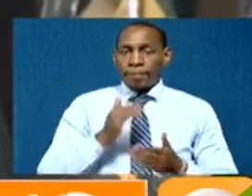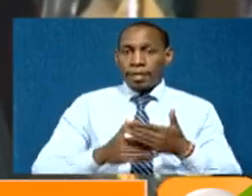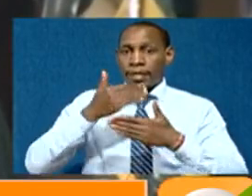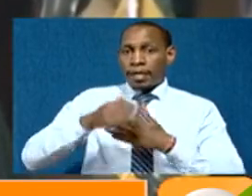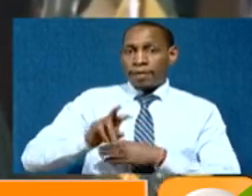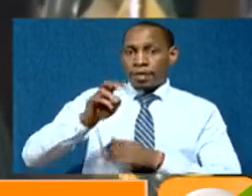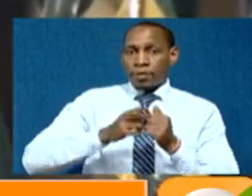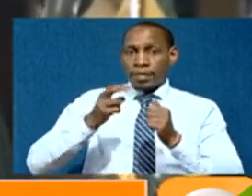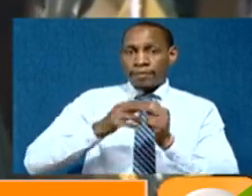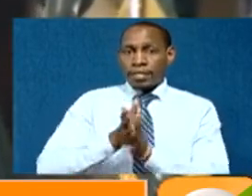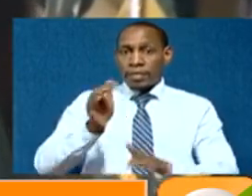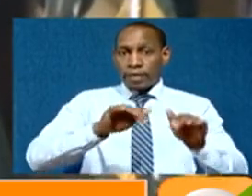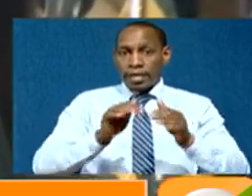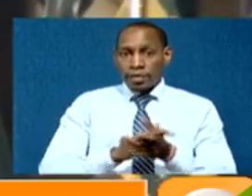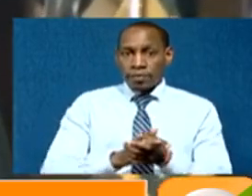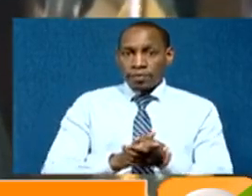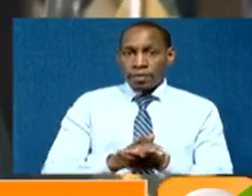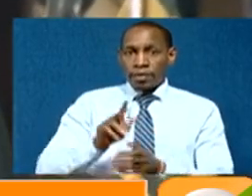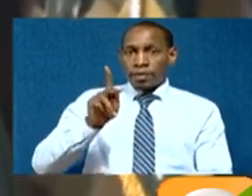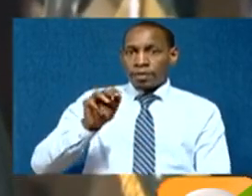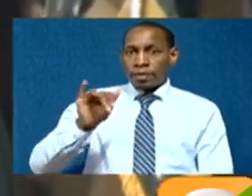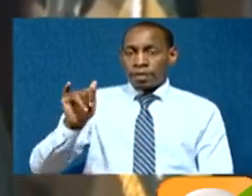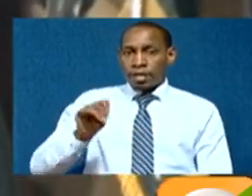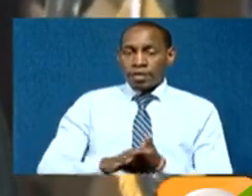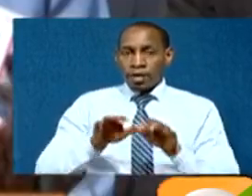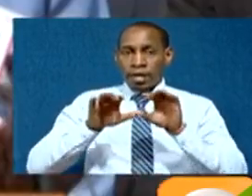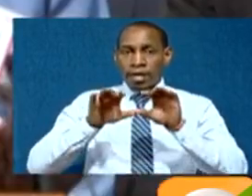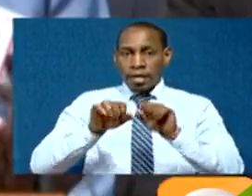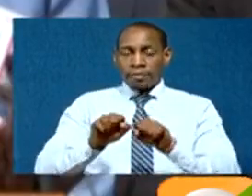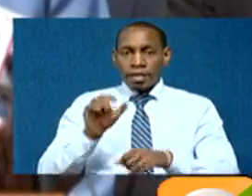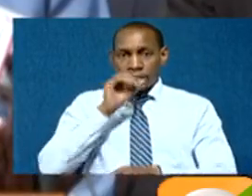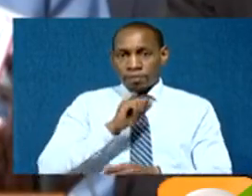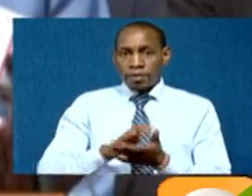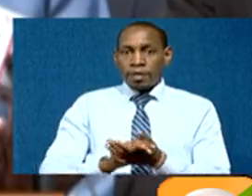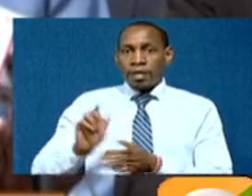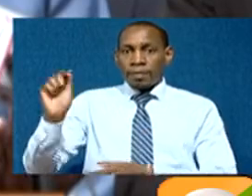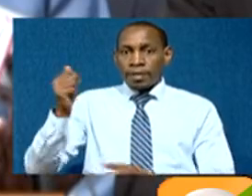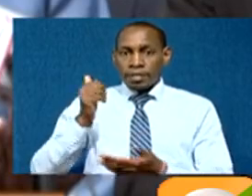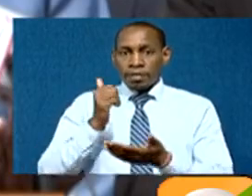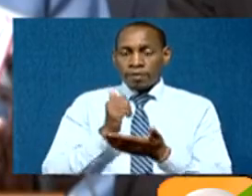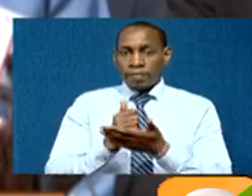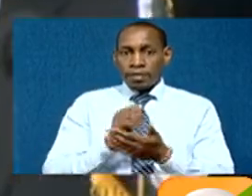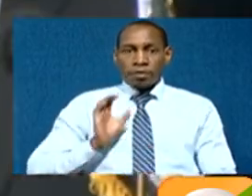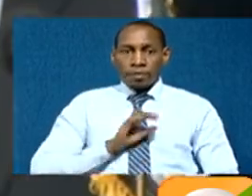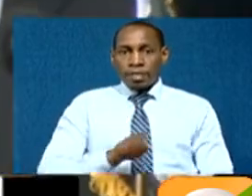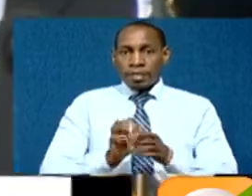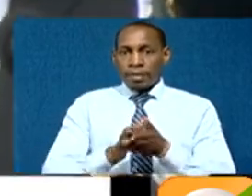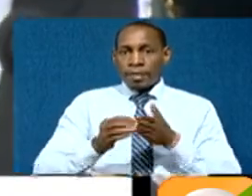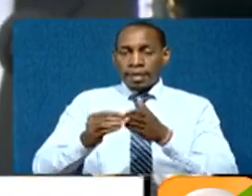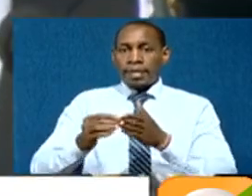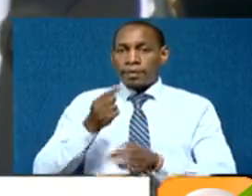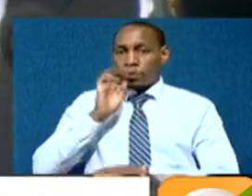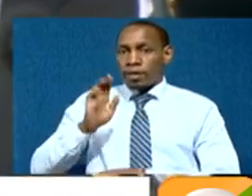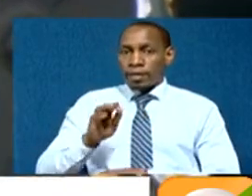Following the 2017 general election, Kinyua convened the assumption of the Office of President Committee and oversaw the swearing-in of President